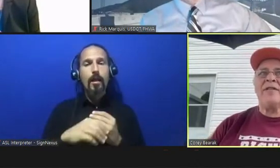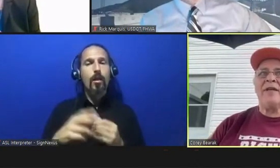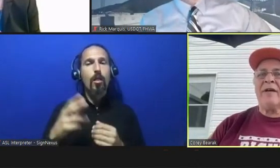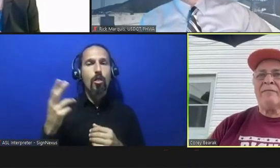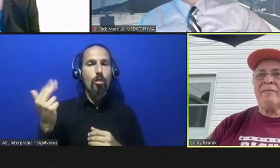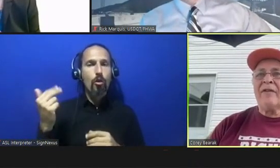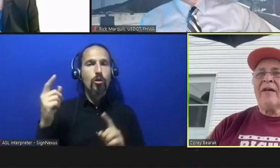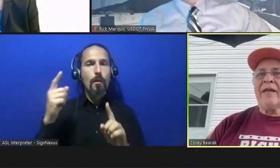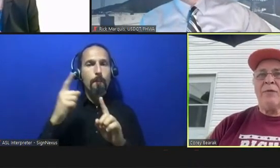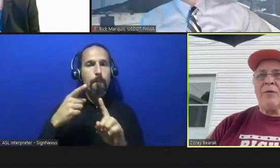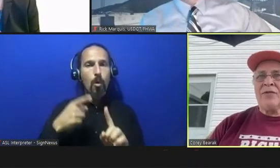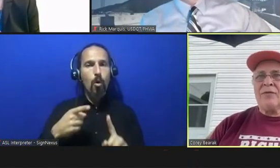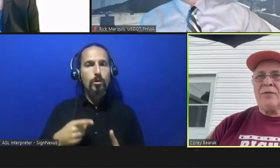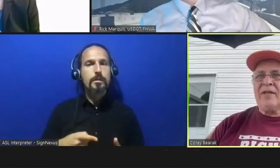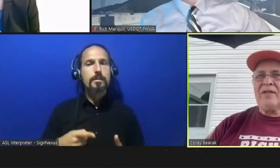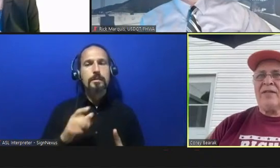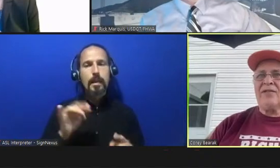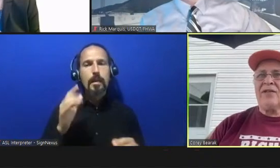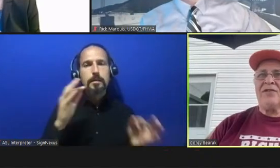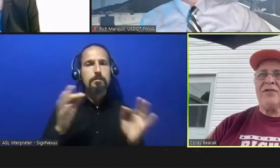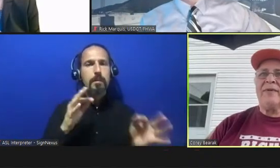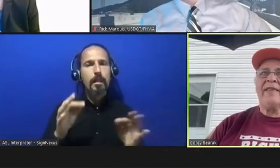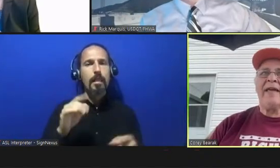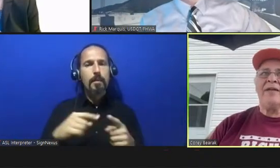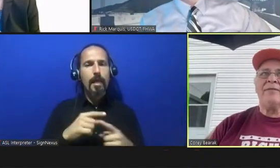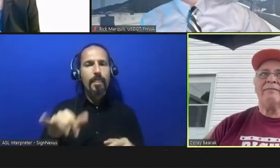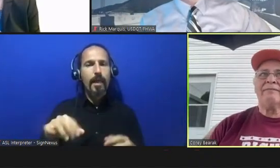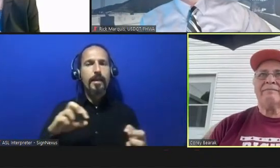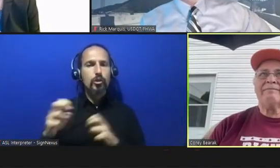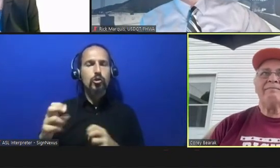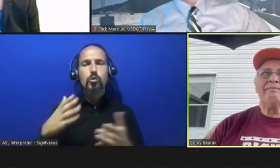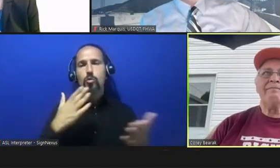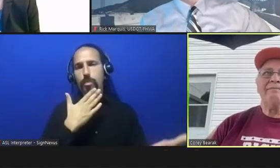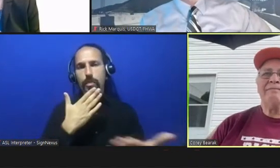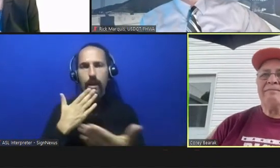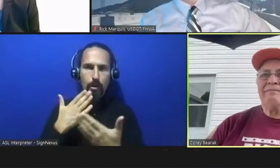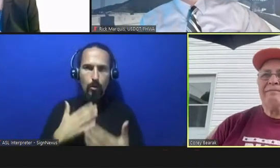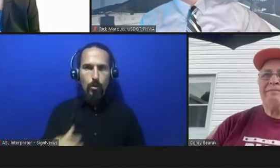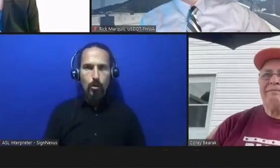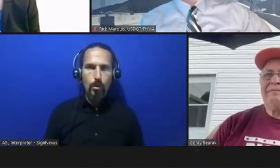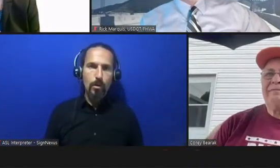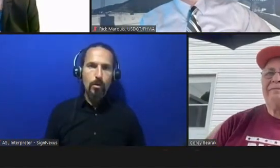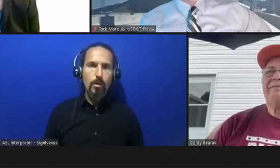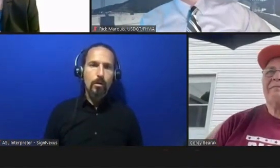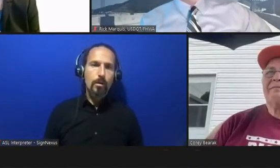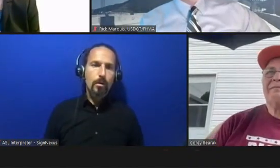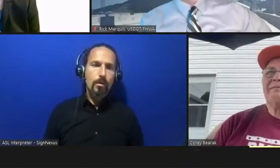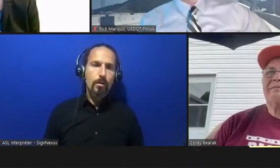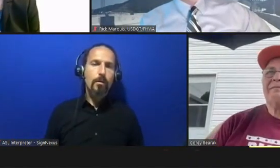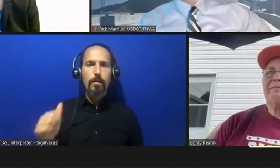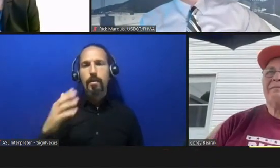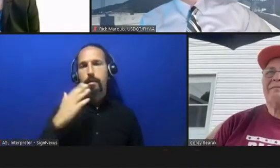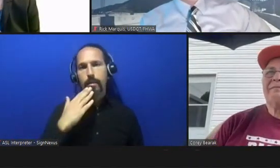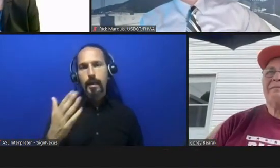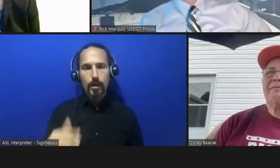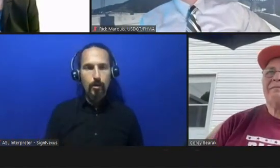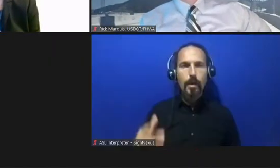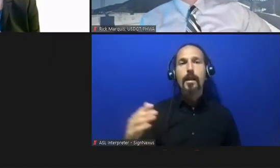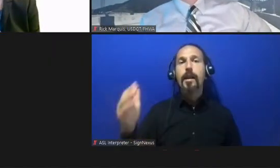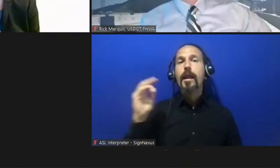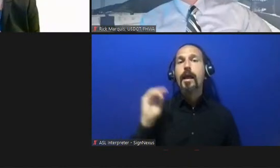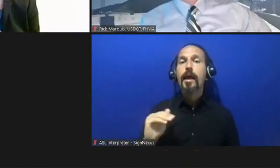points that also speak to this issue thank you thank you our next